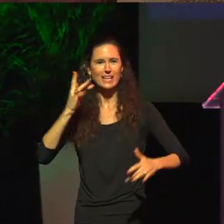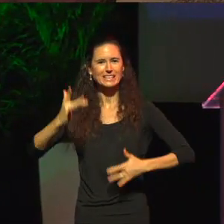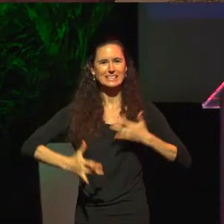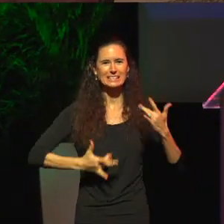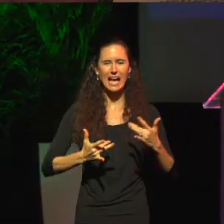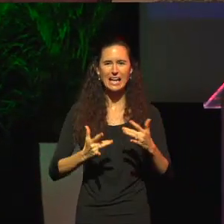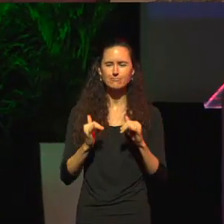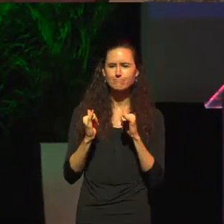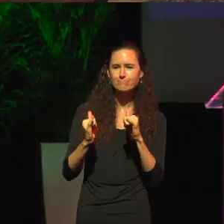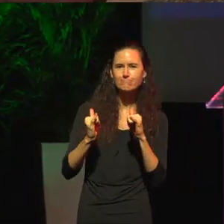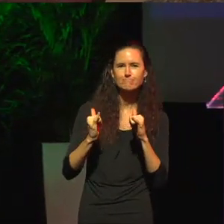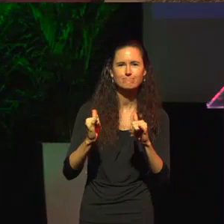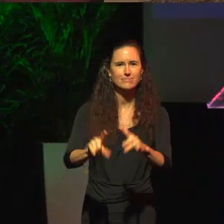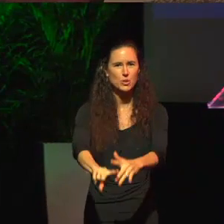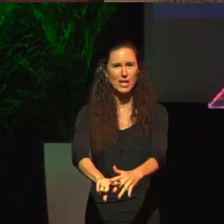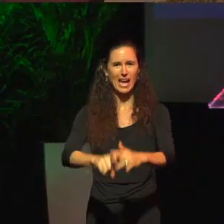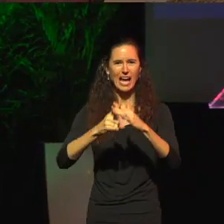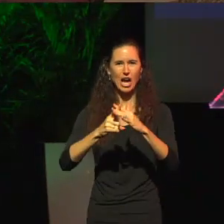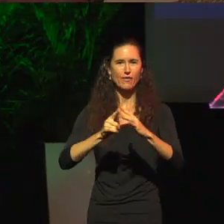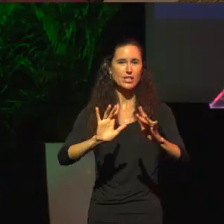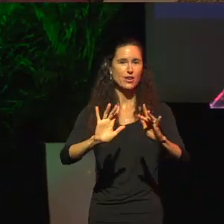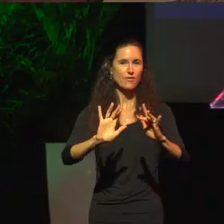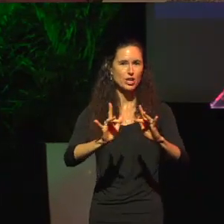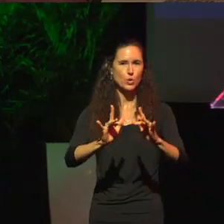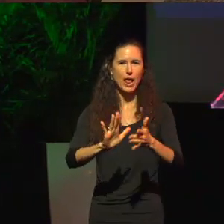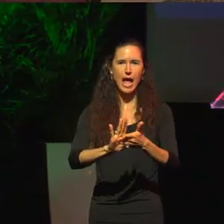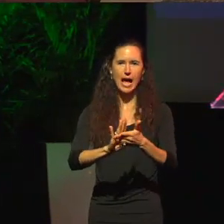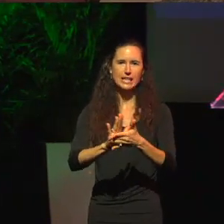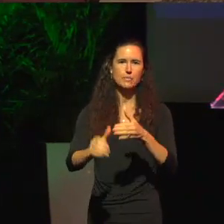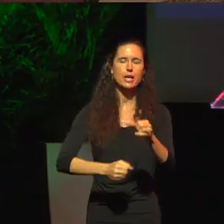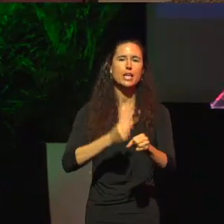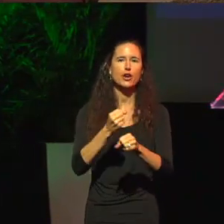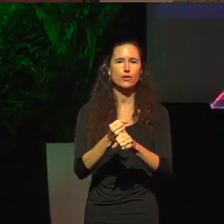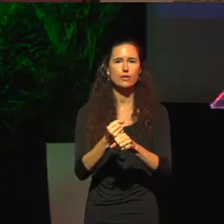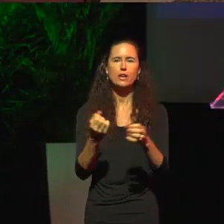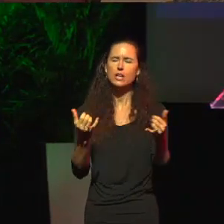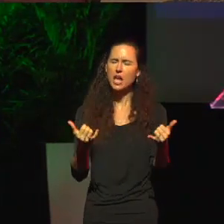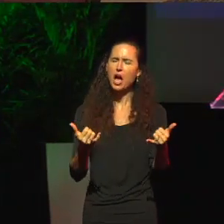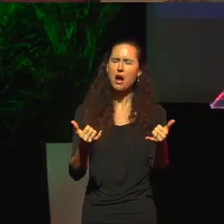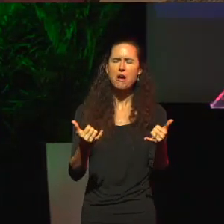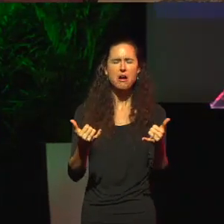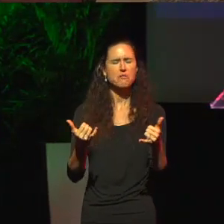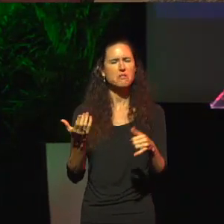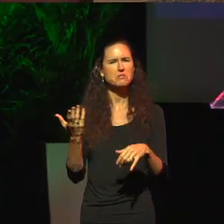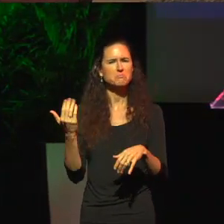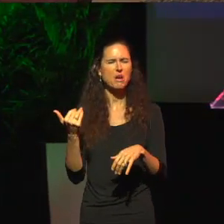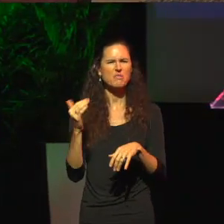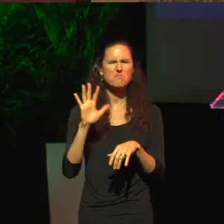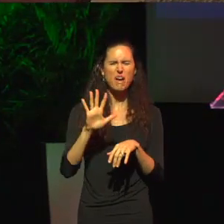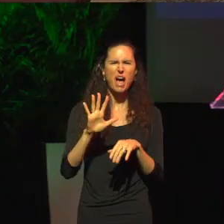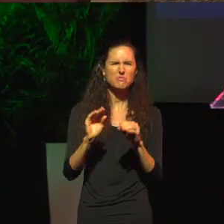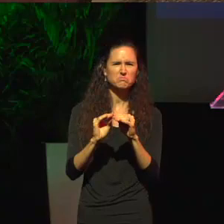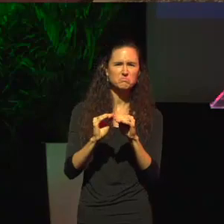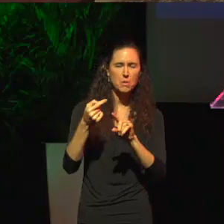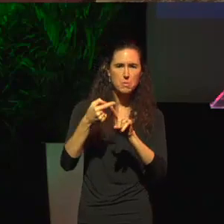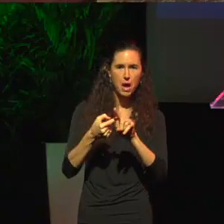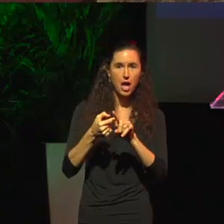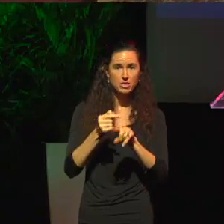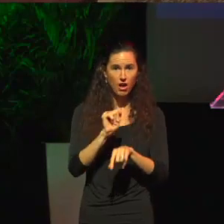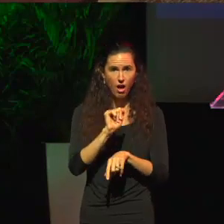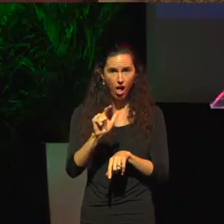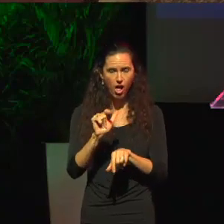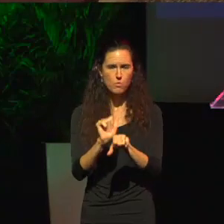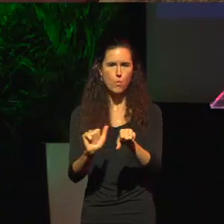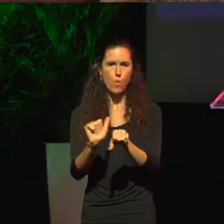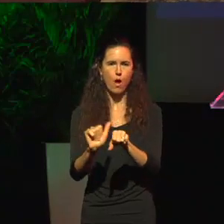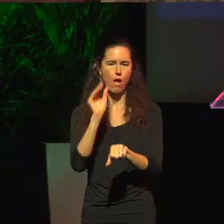am to kick off this virtual academic year. Now, over the past 5+ months, we've all been working remotely. We've